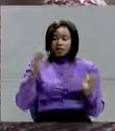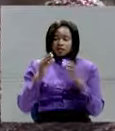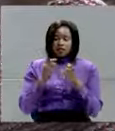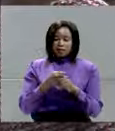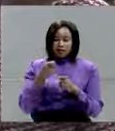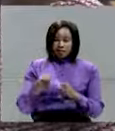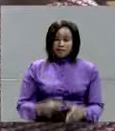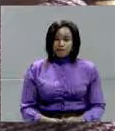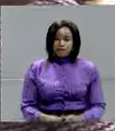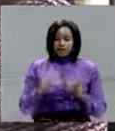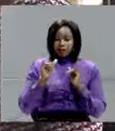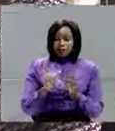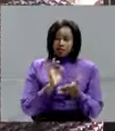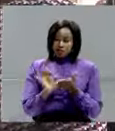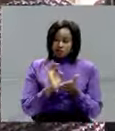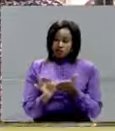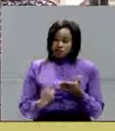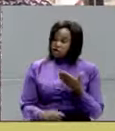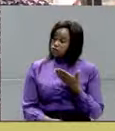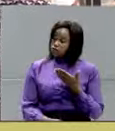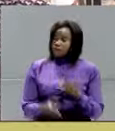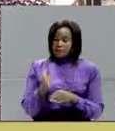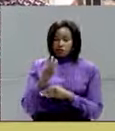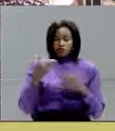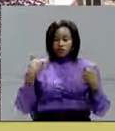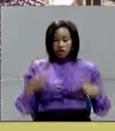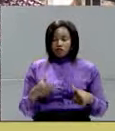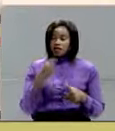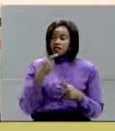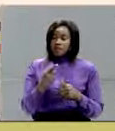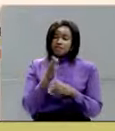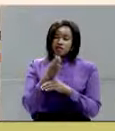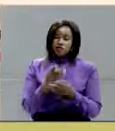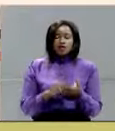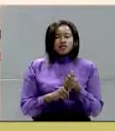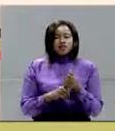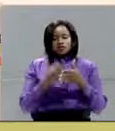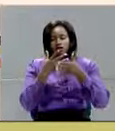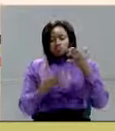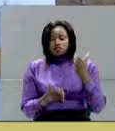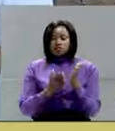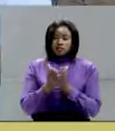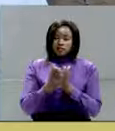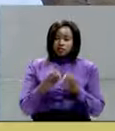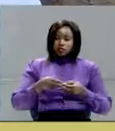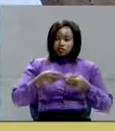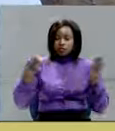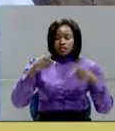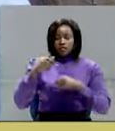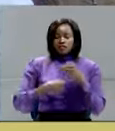The Permanent Secretary, Minister of Health, Dr. Diana Twini, has said the minister has achieved a lot in service delivery this